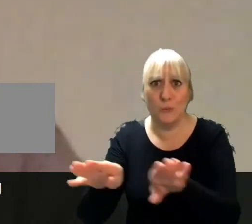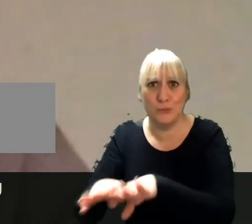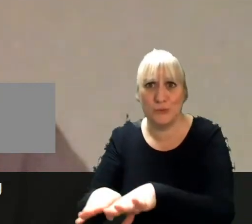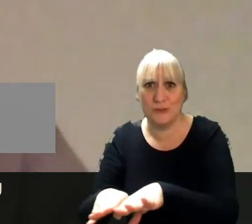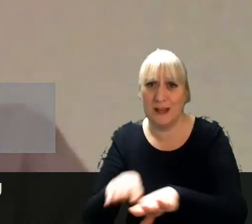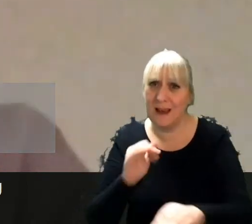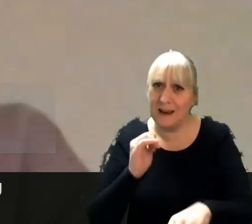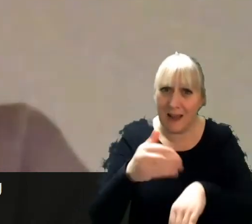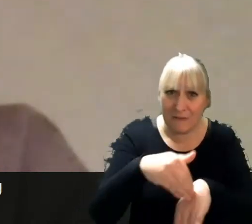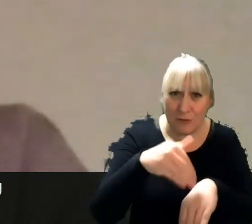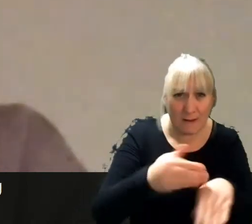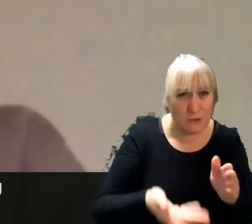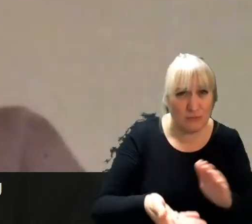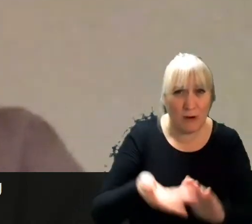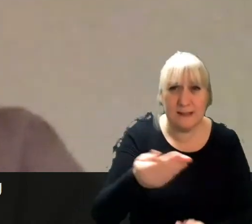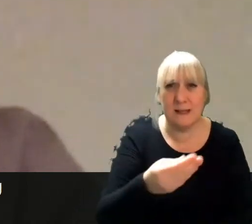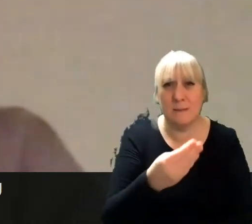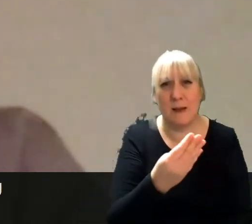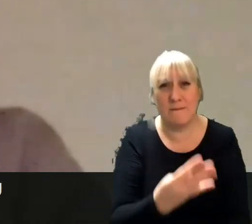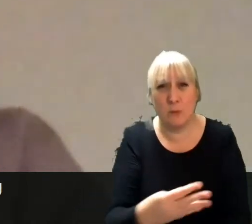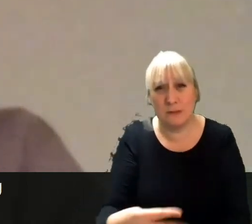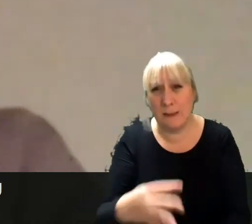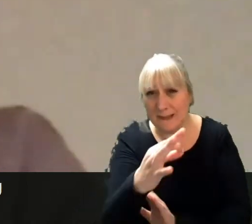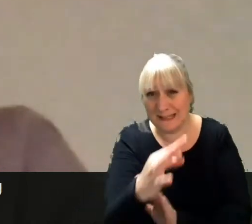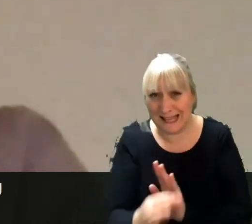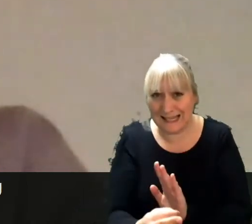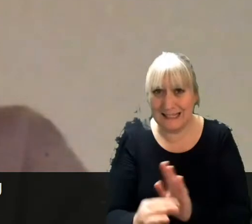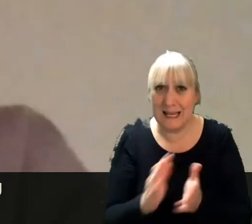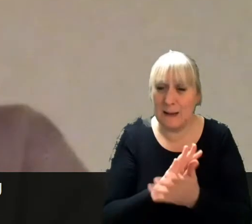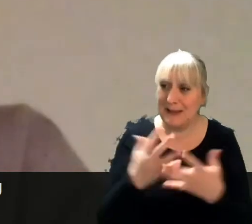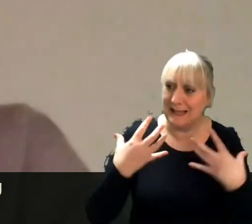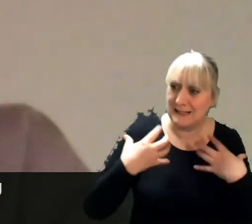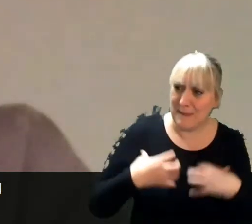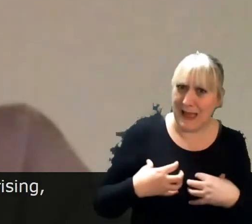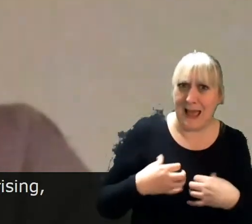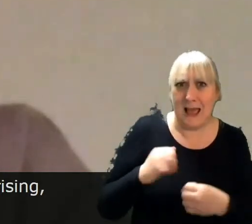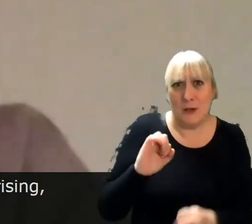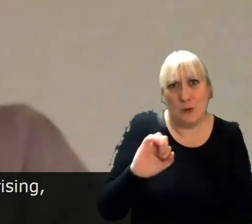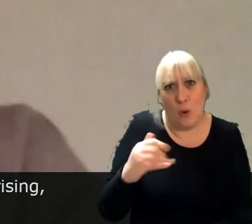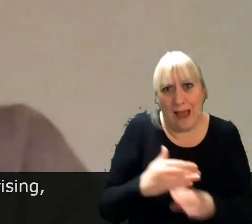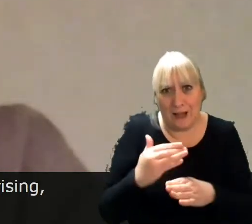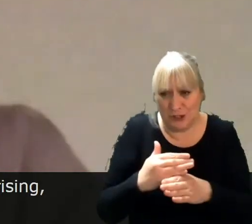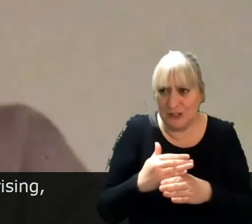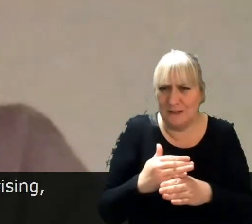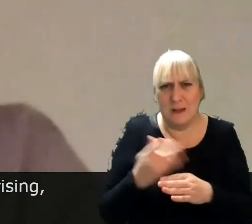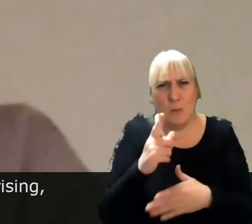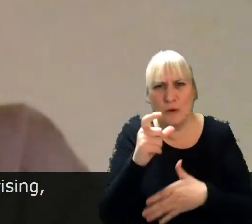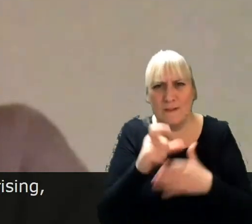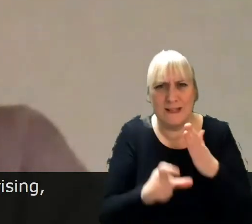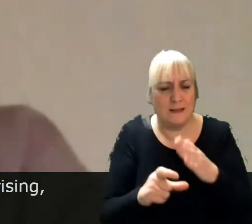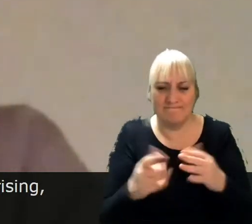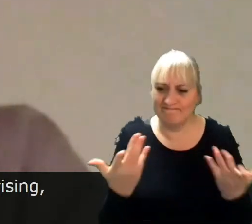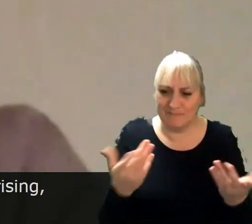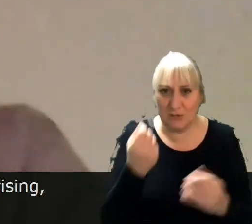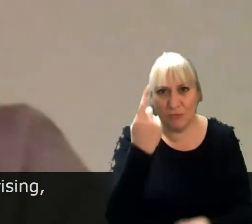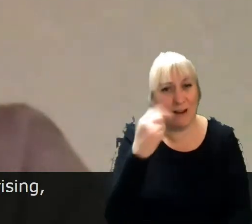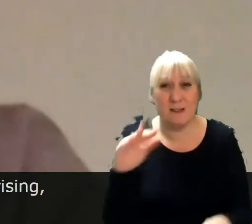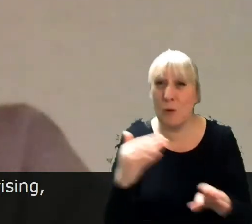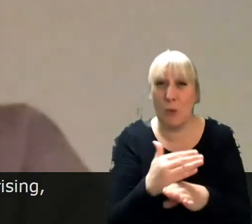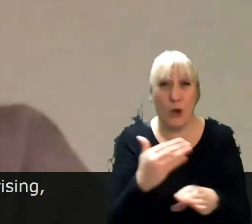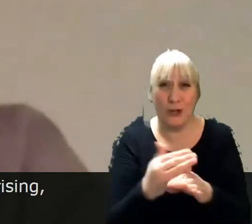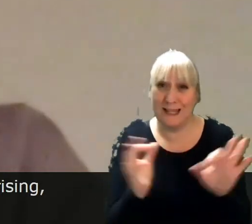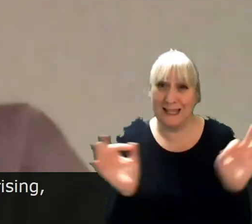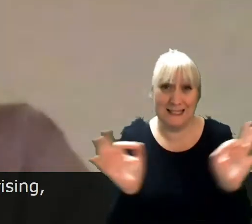49%, your actions as mayor are clearly not working. Therefore, how are you curbing this rise that is driving fear into communities